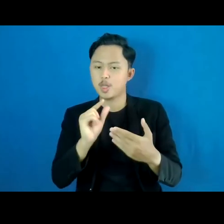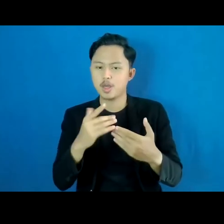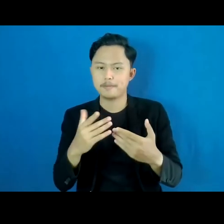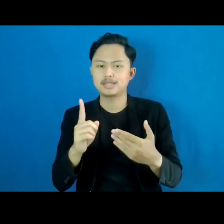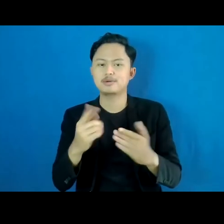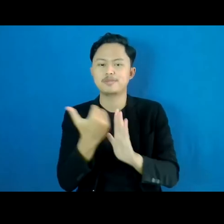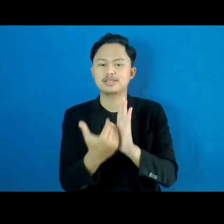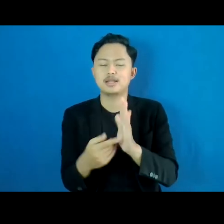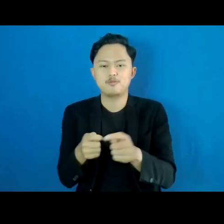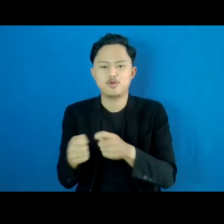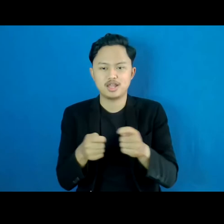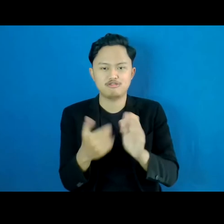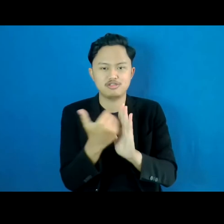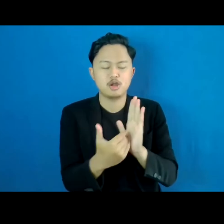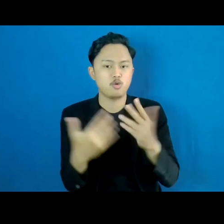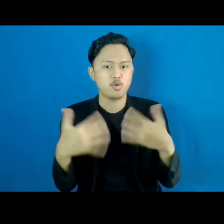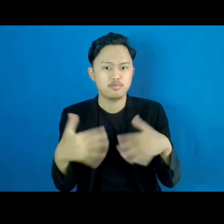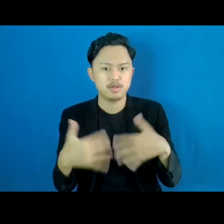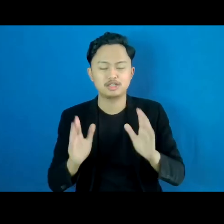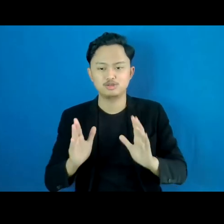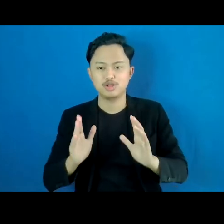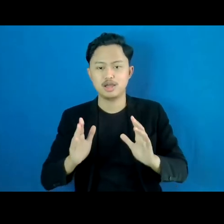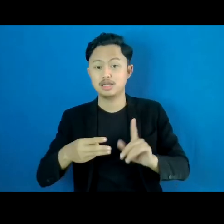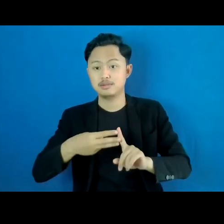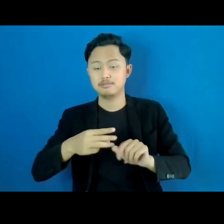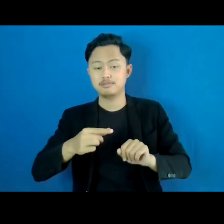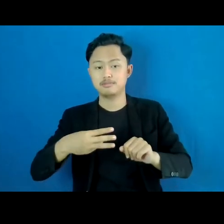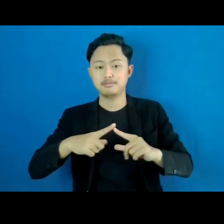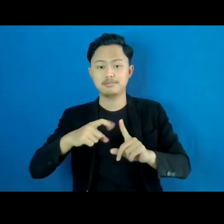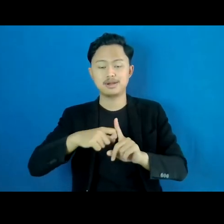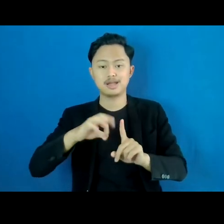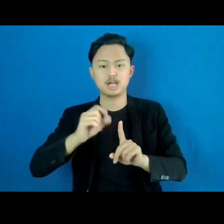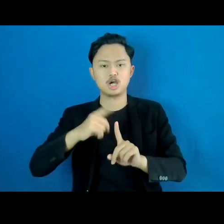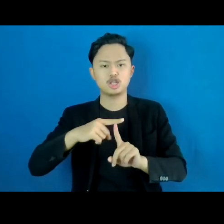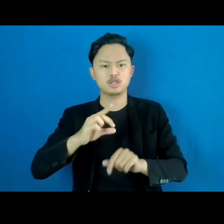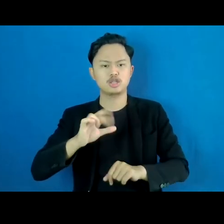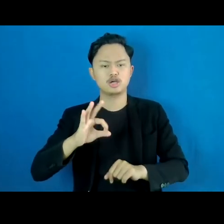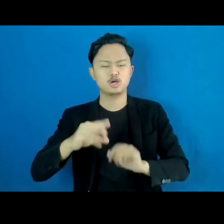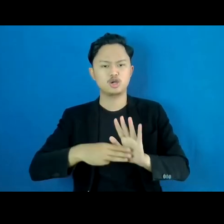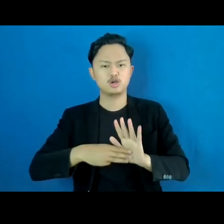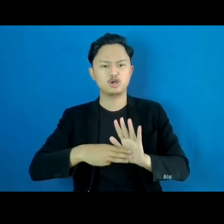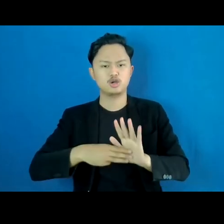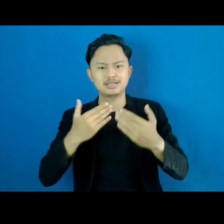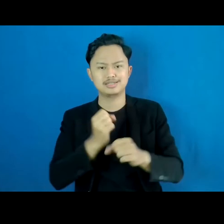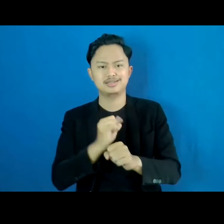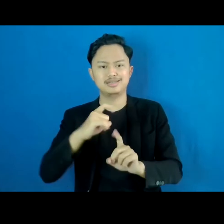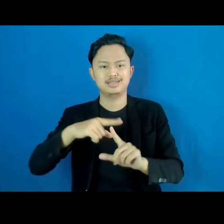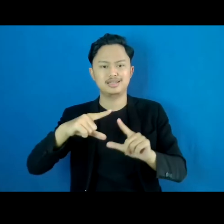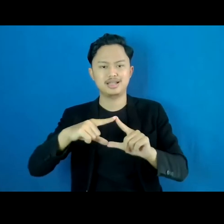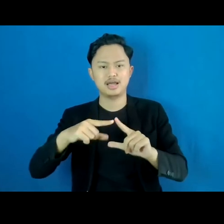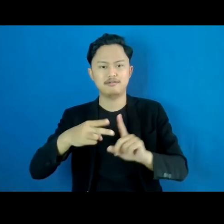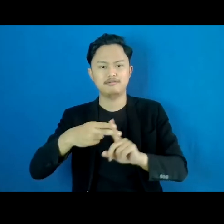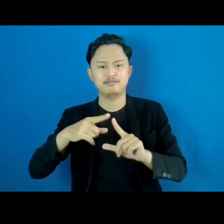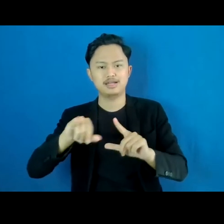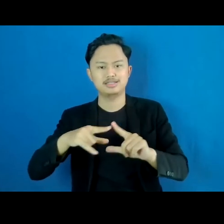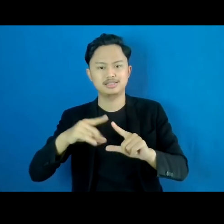such a wonderful session in the breakout room. Thank you, Ms. Gita Fajar Saptiani, it appears